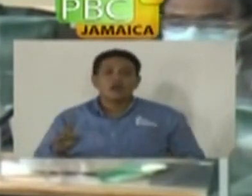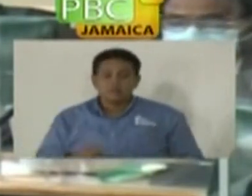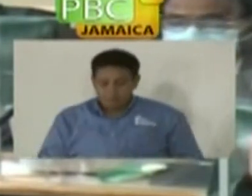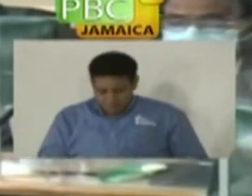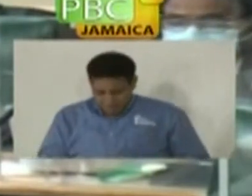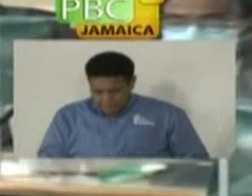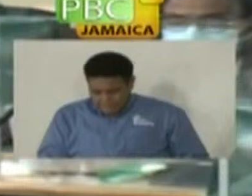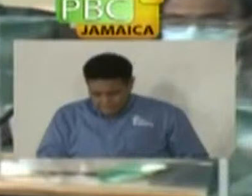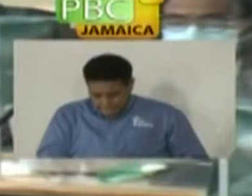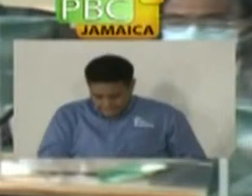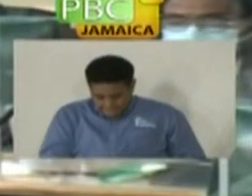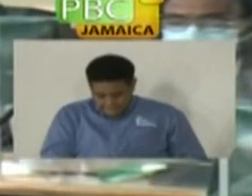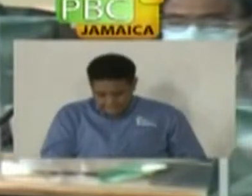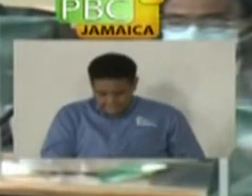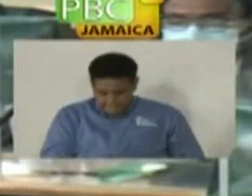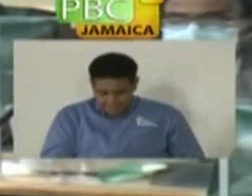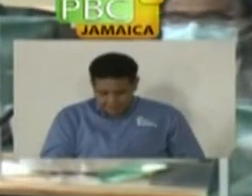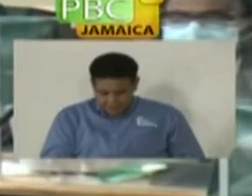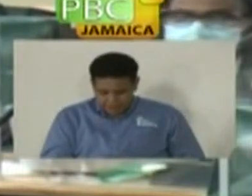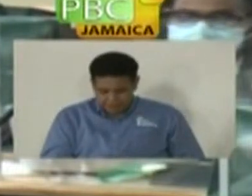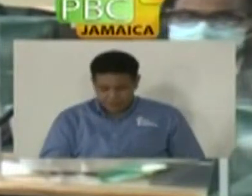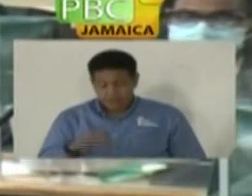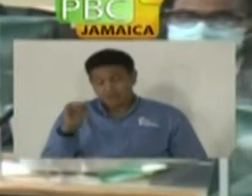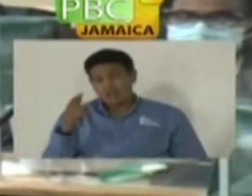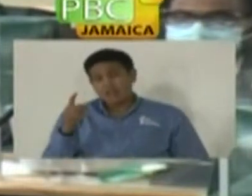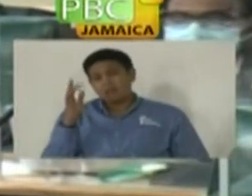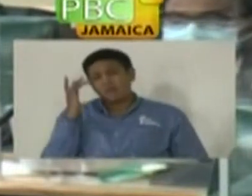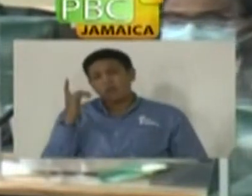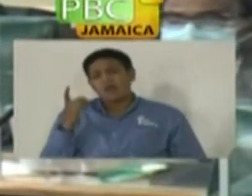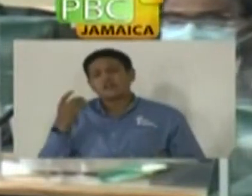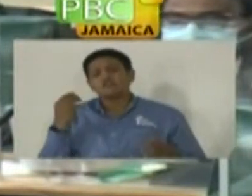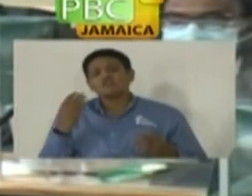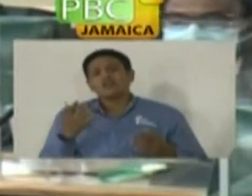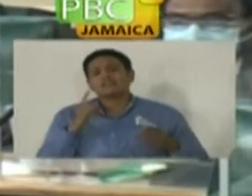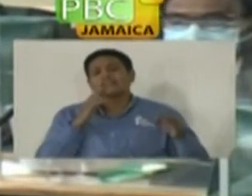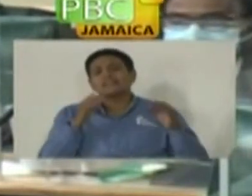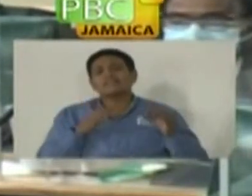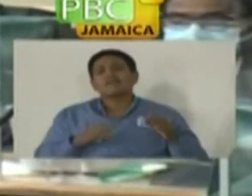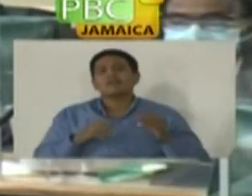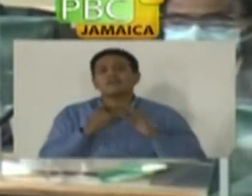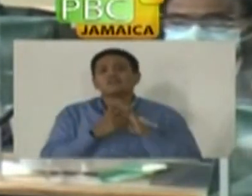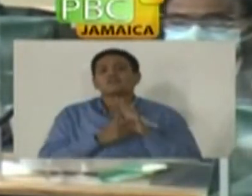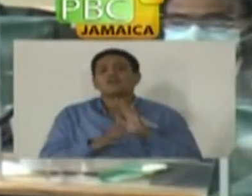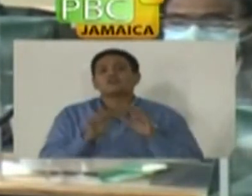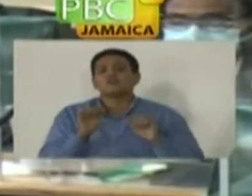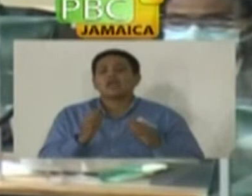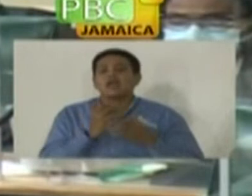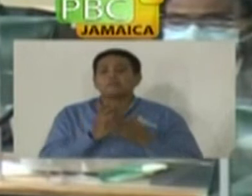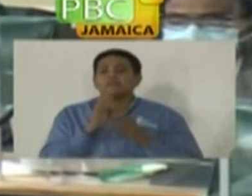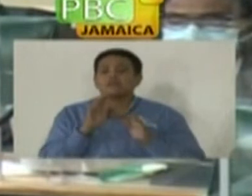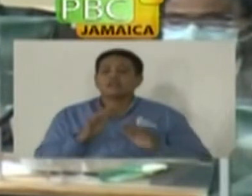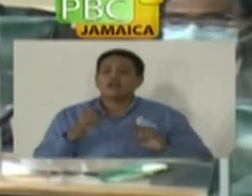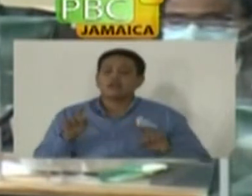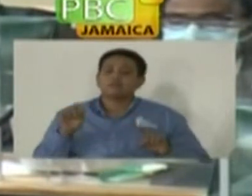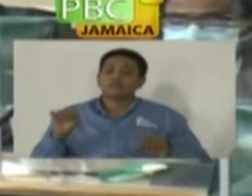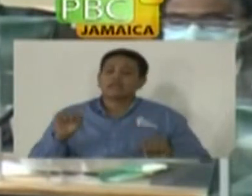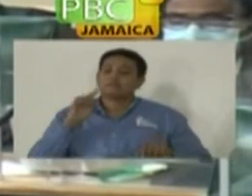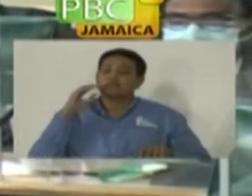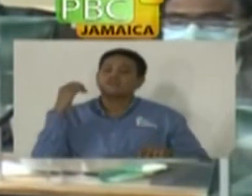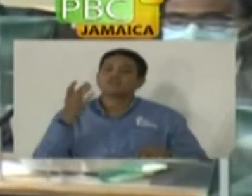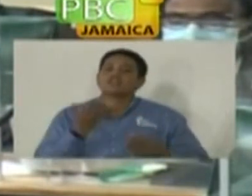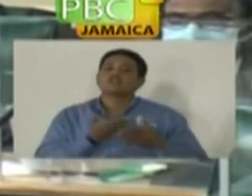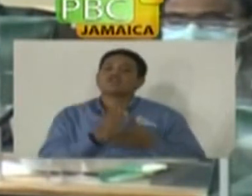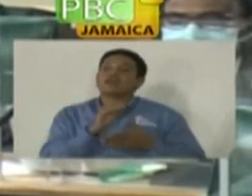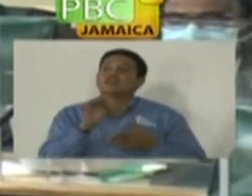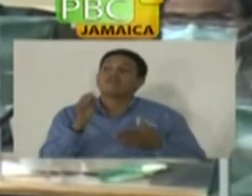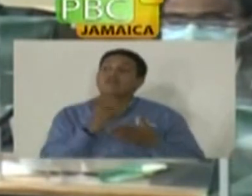of course, that occurs as a result of their being defined as prosecutors so that they can appeal. They can be granted the right of